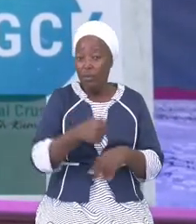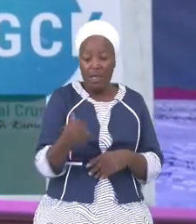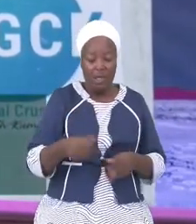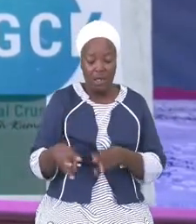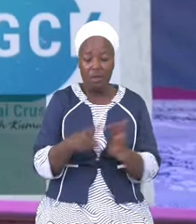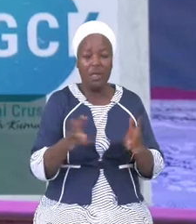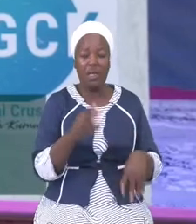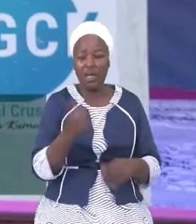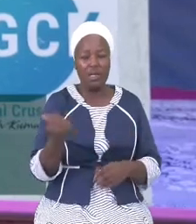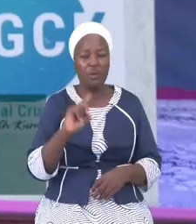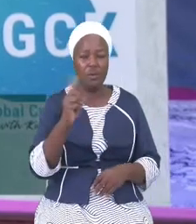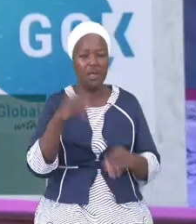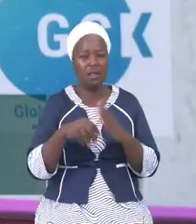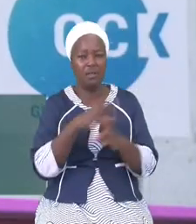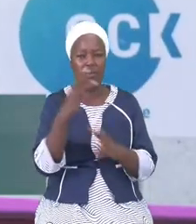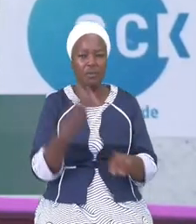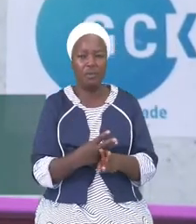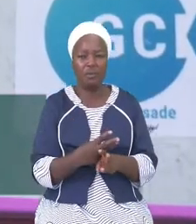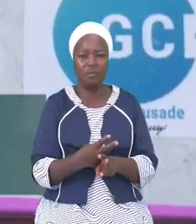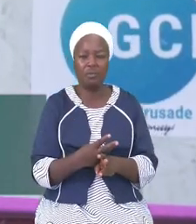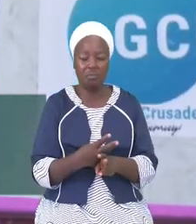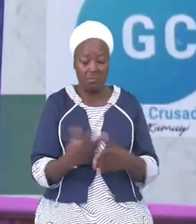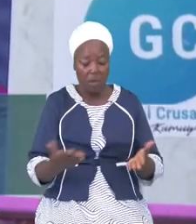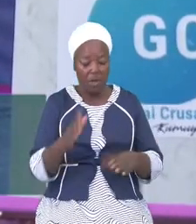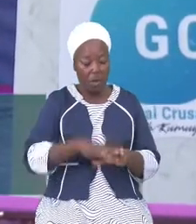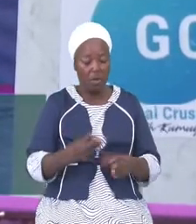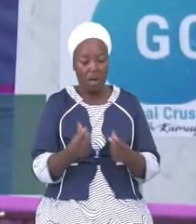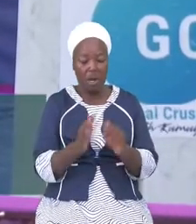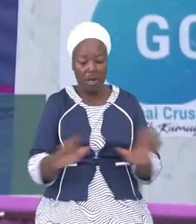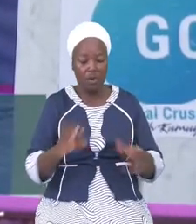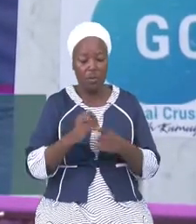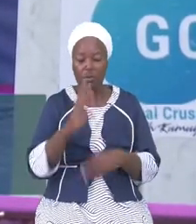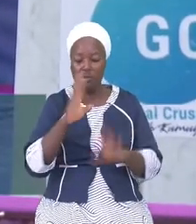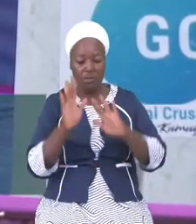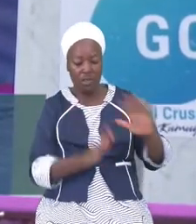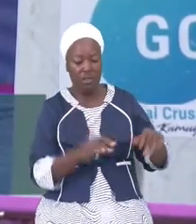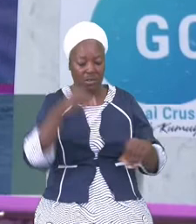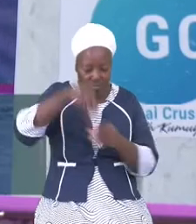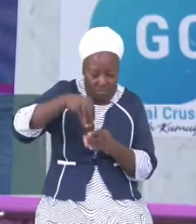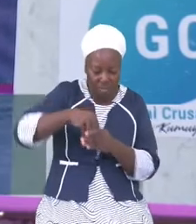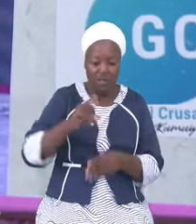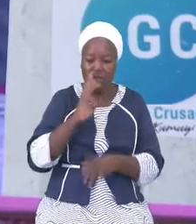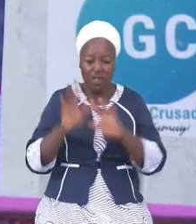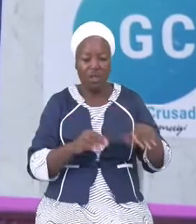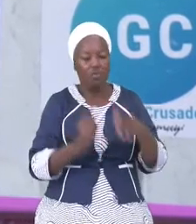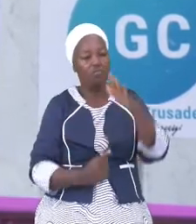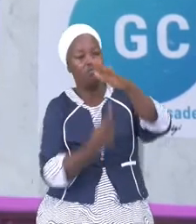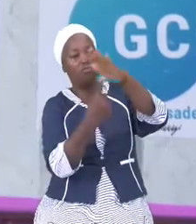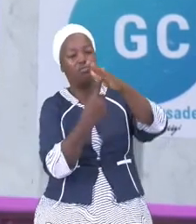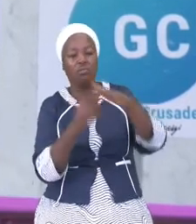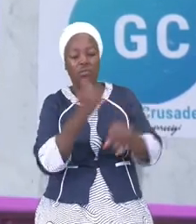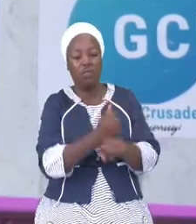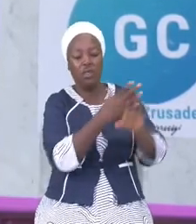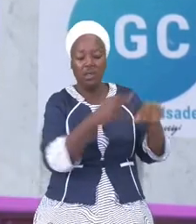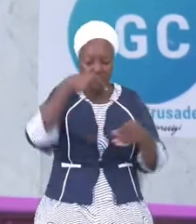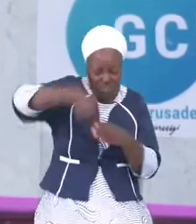anywhere in the world. Whether on land, on sea, in the sea, up on the mountain, deep in